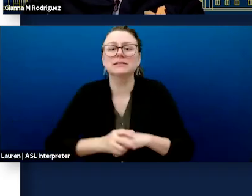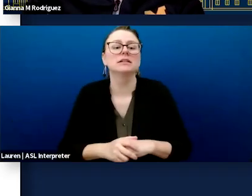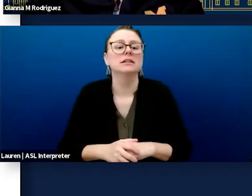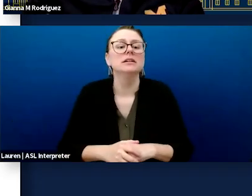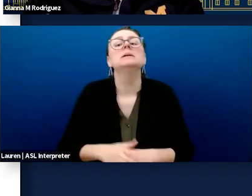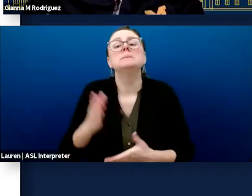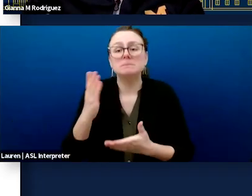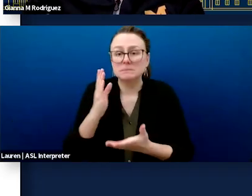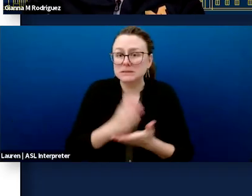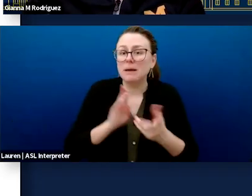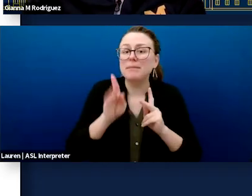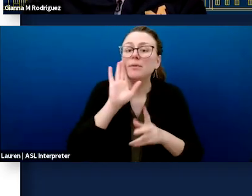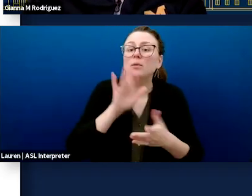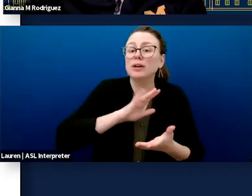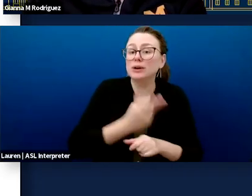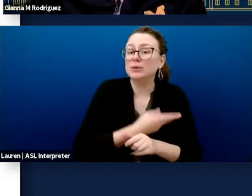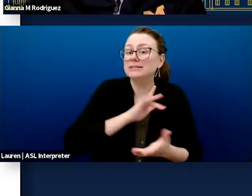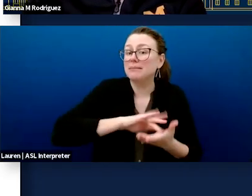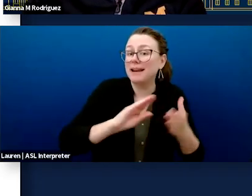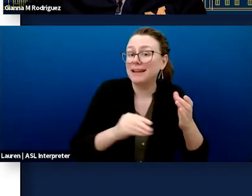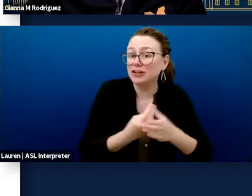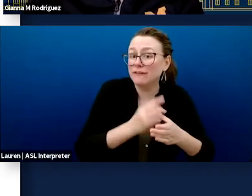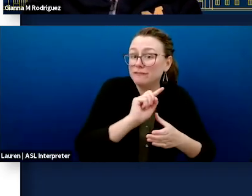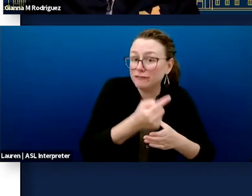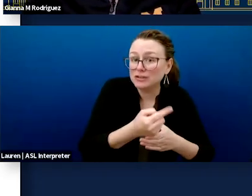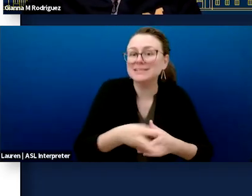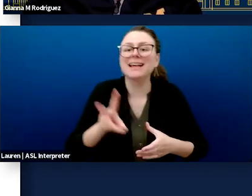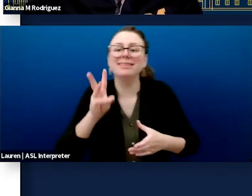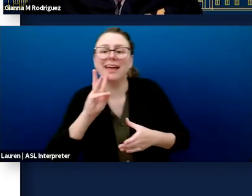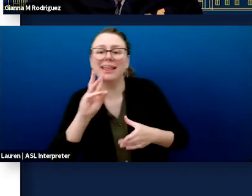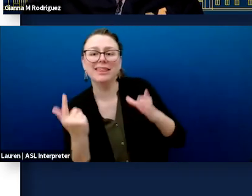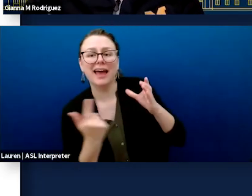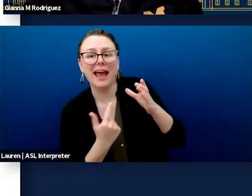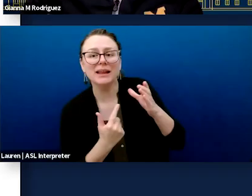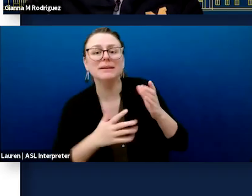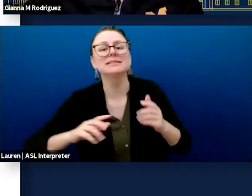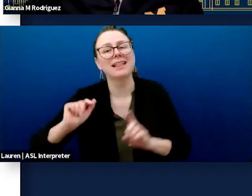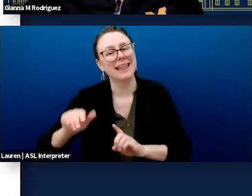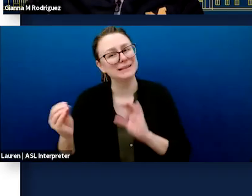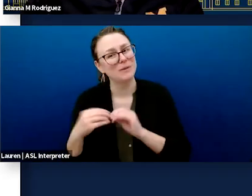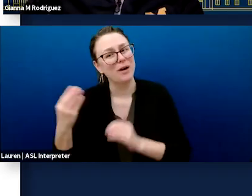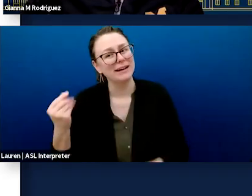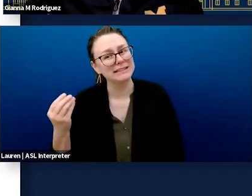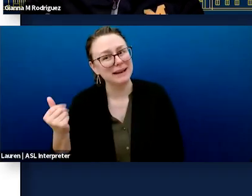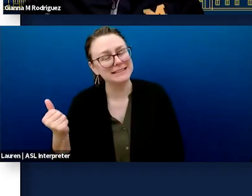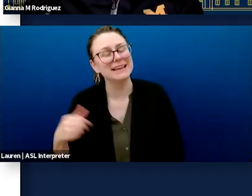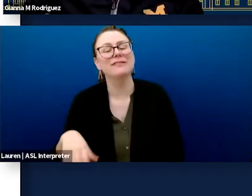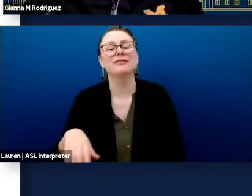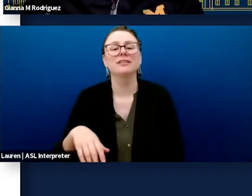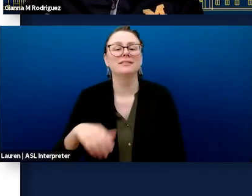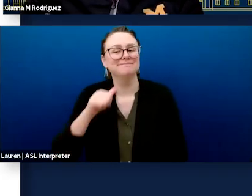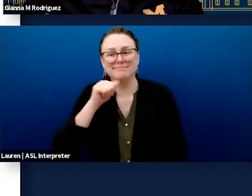enemies, you know, because enemies is more expensive, and that's the only reason why, and not covered by insurance.